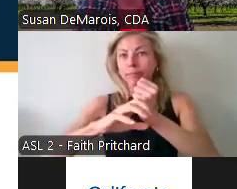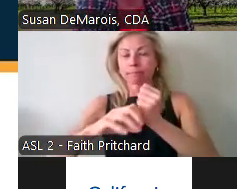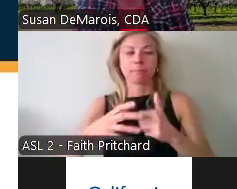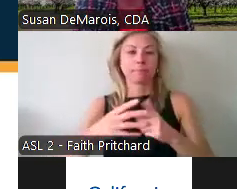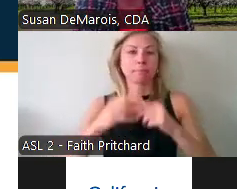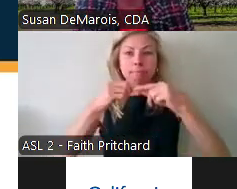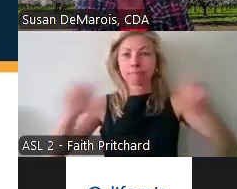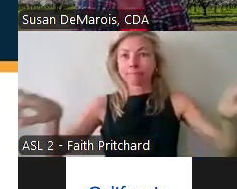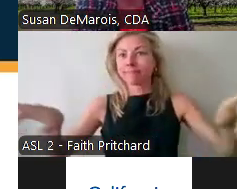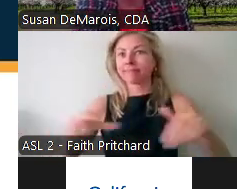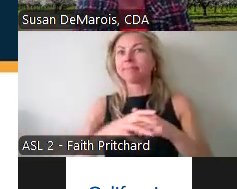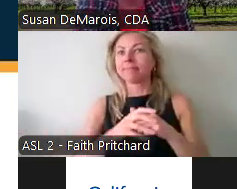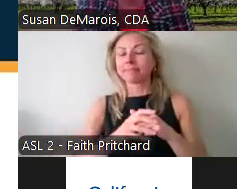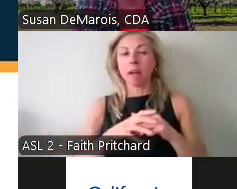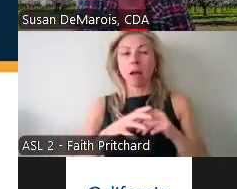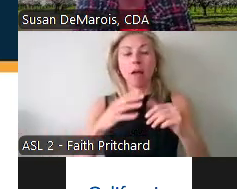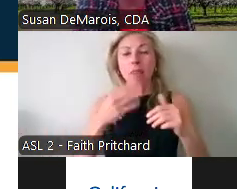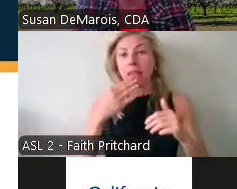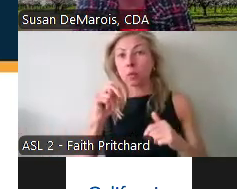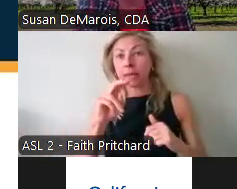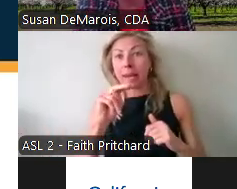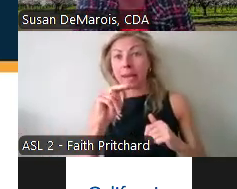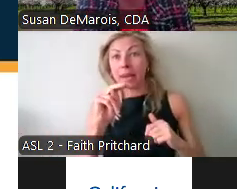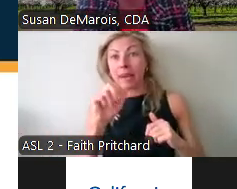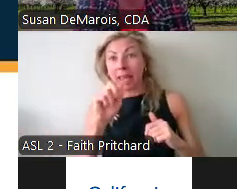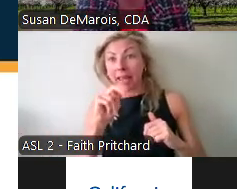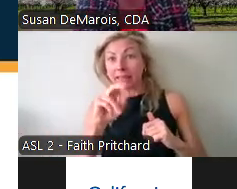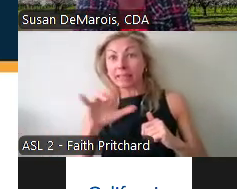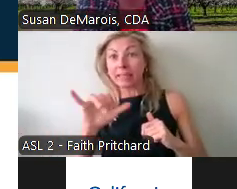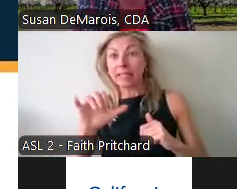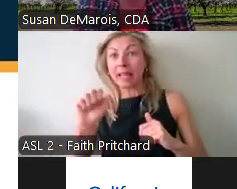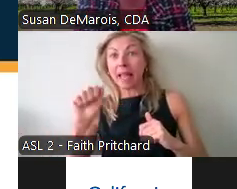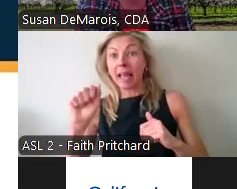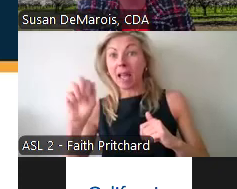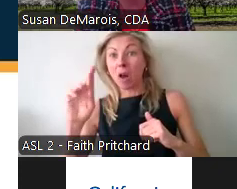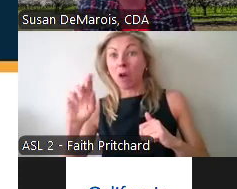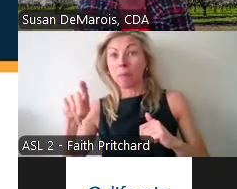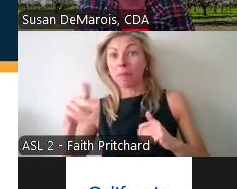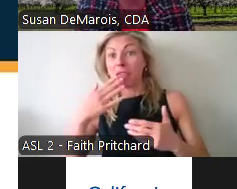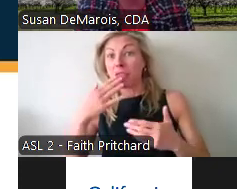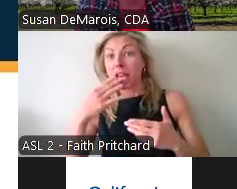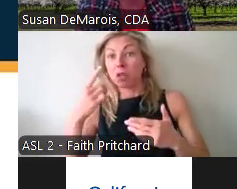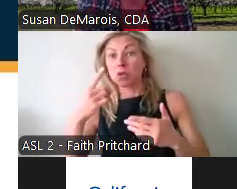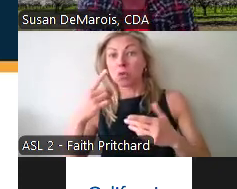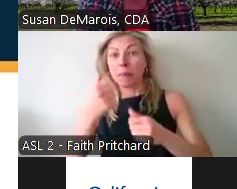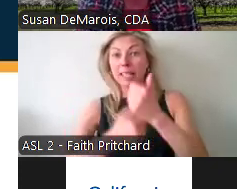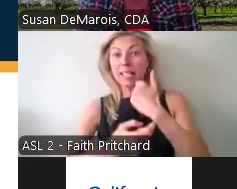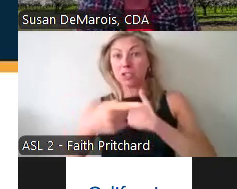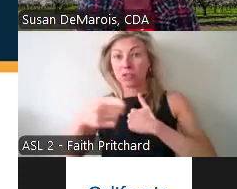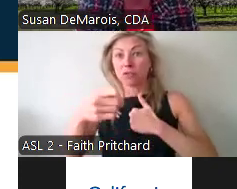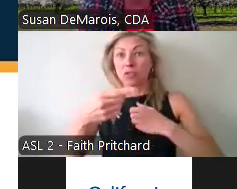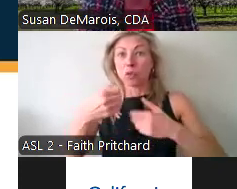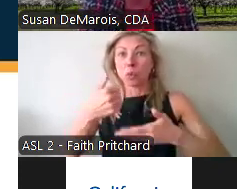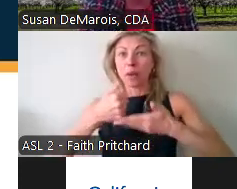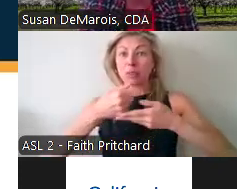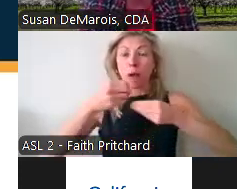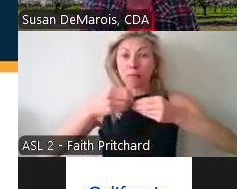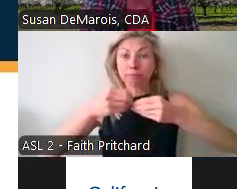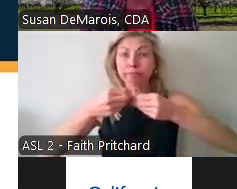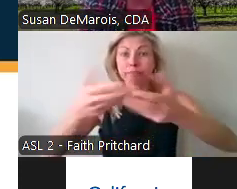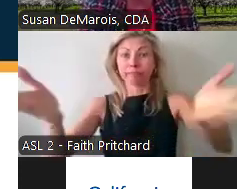Nancy, I want to thank you, especially AARP did just a phenomenal job, but each of you really helped us get the word out. And that's how we were able to